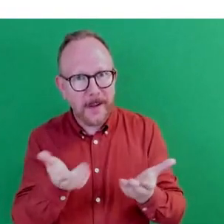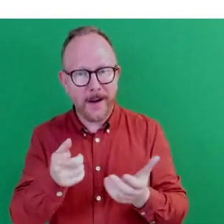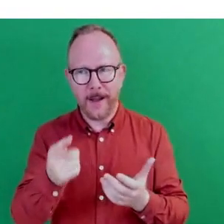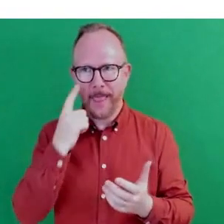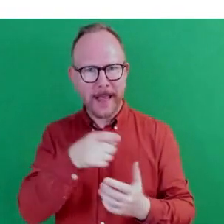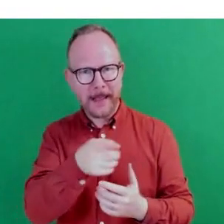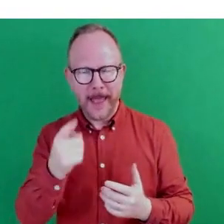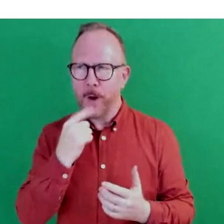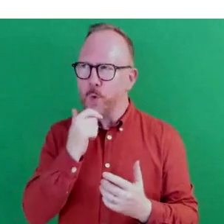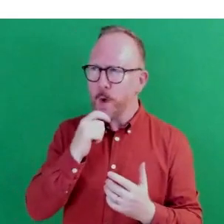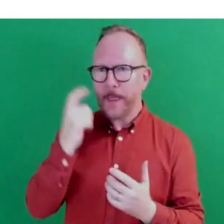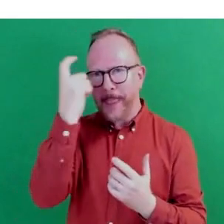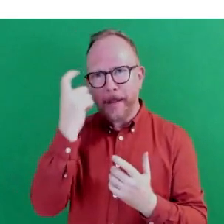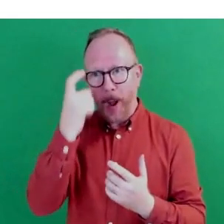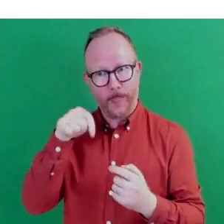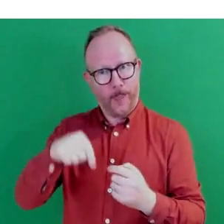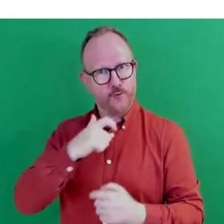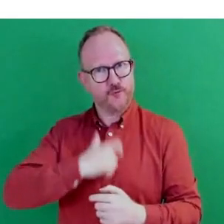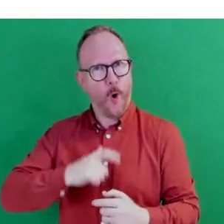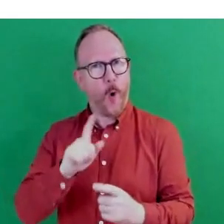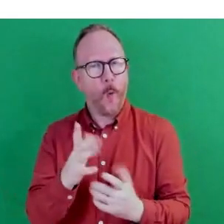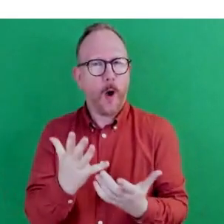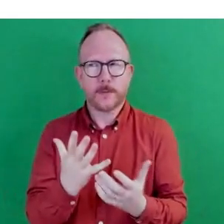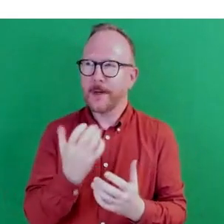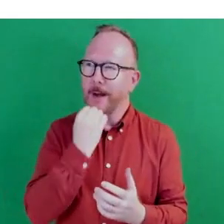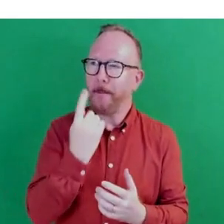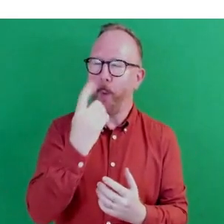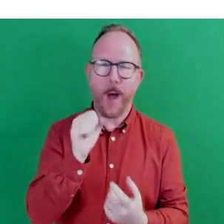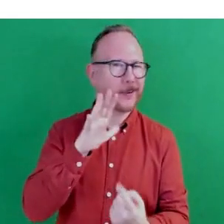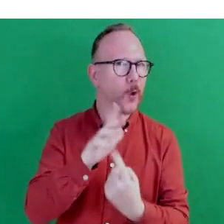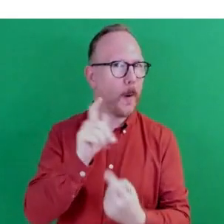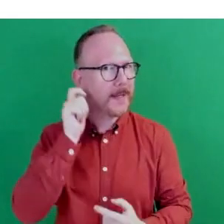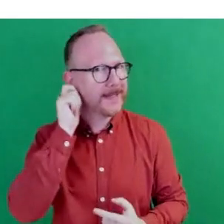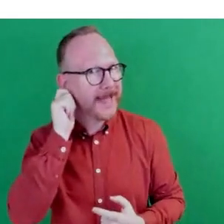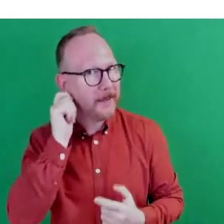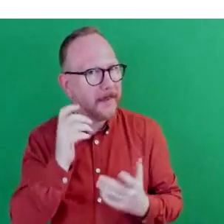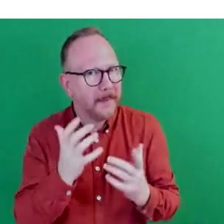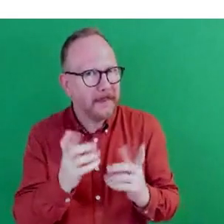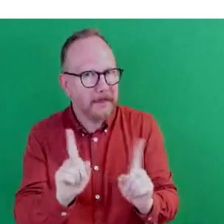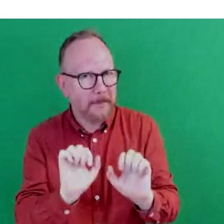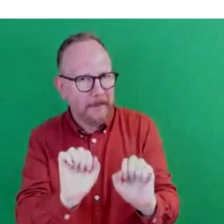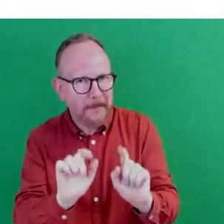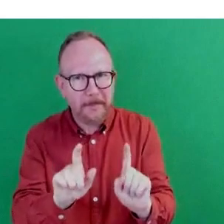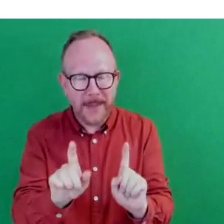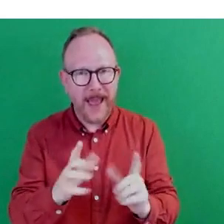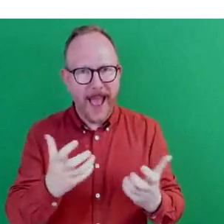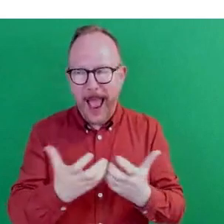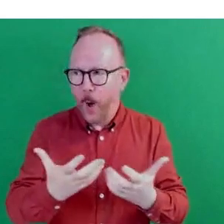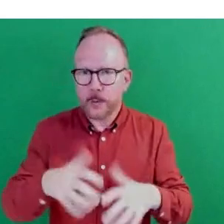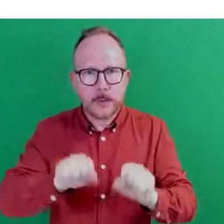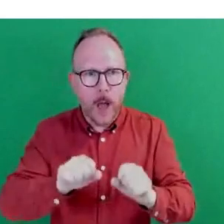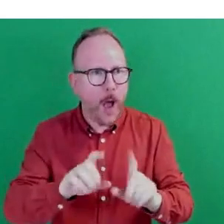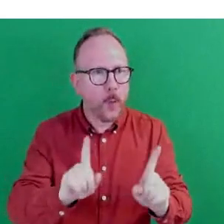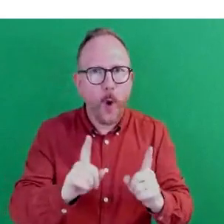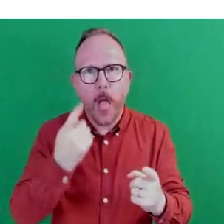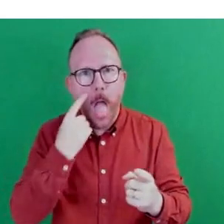getting into. What would be your single sort of top tip to them of what they might be doing now in terms of picking up experience or doing some